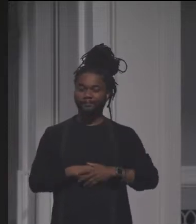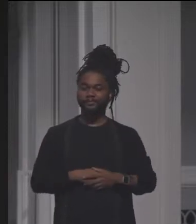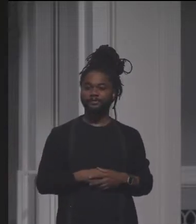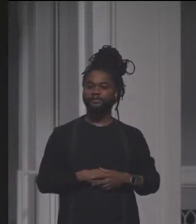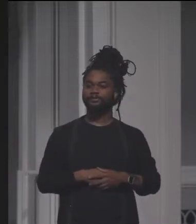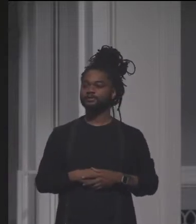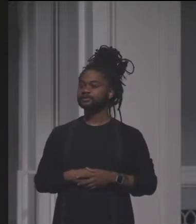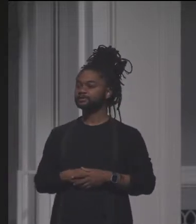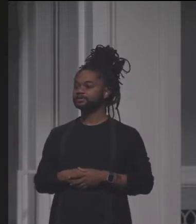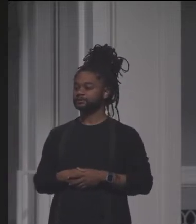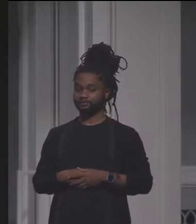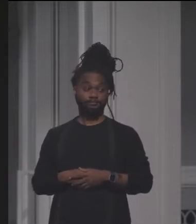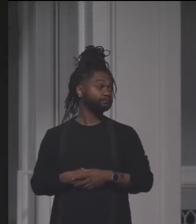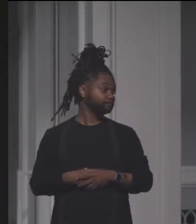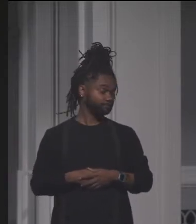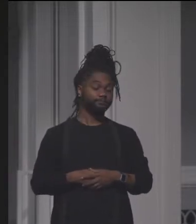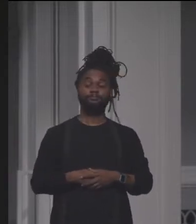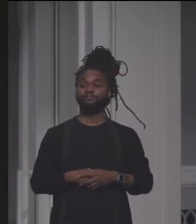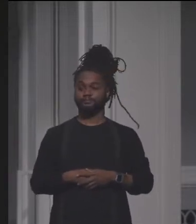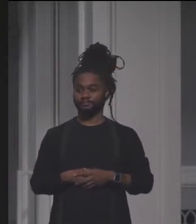Yeah.